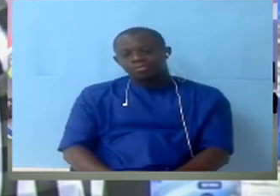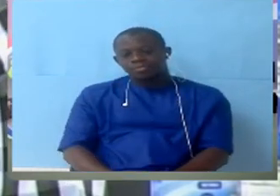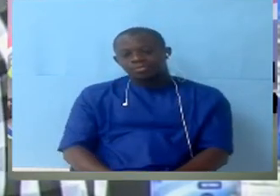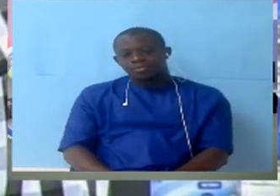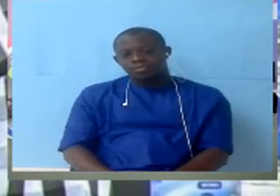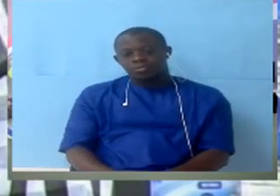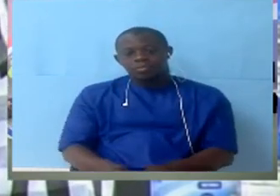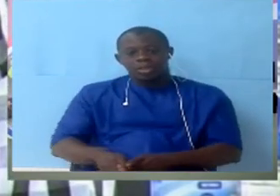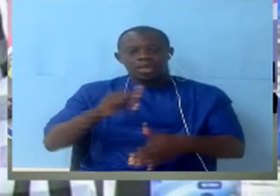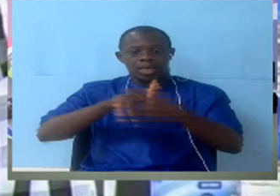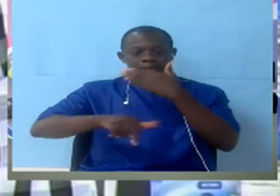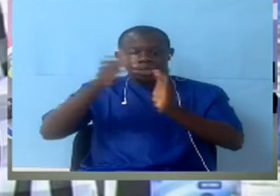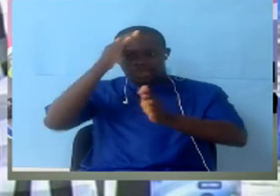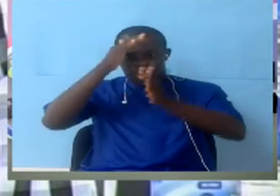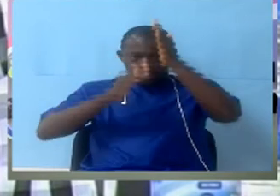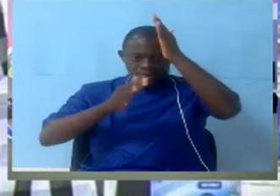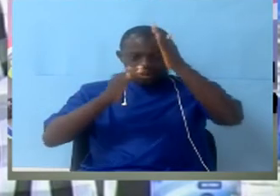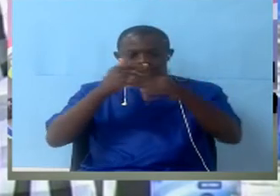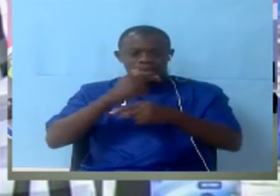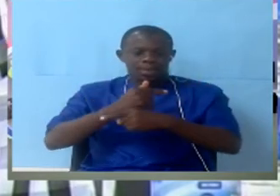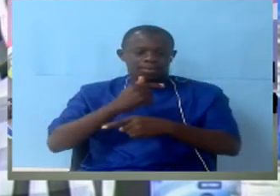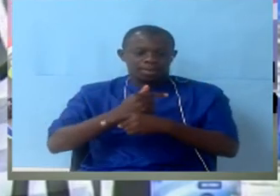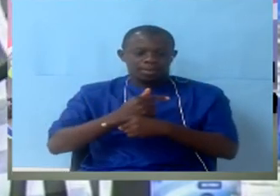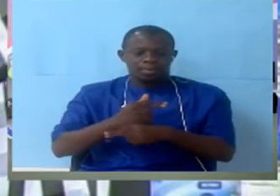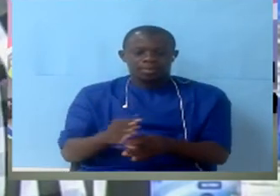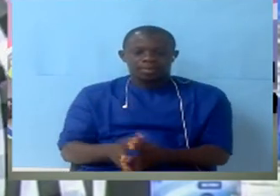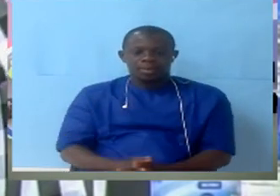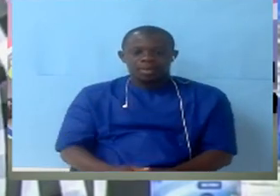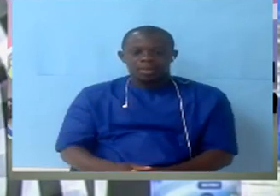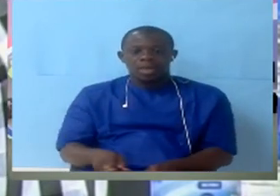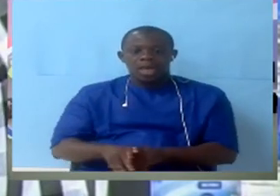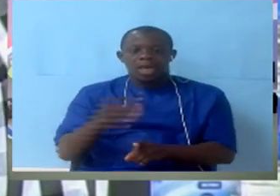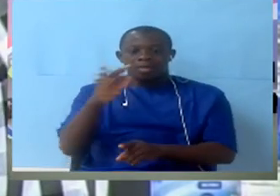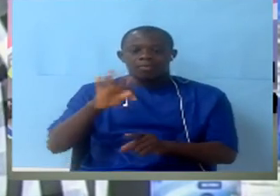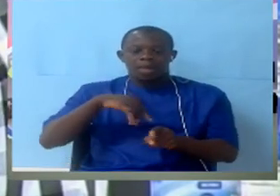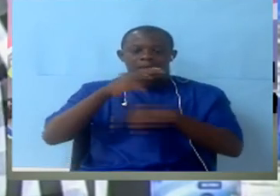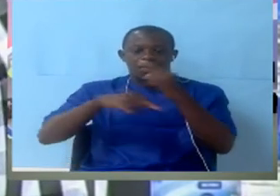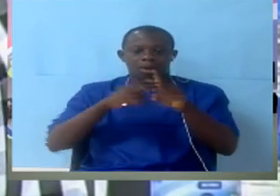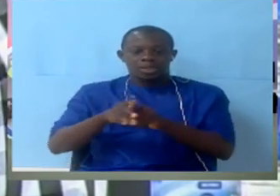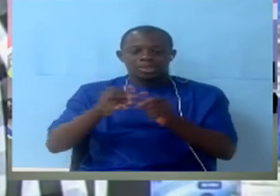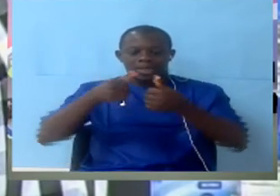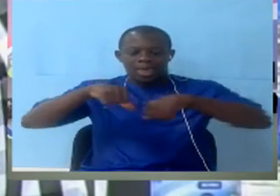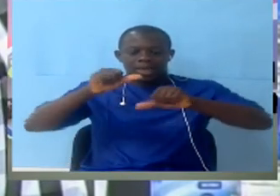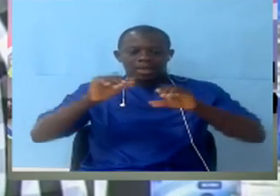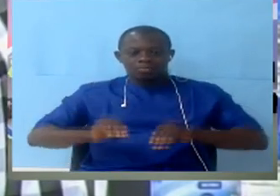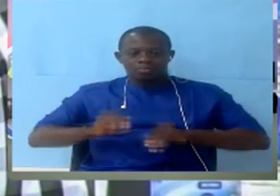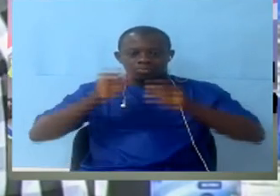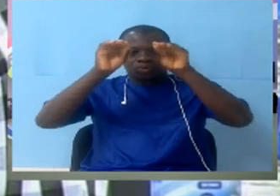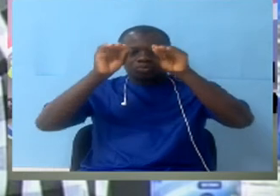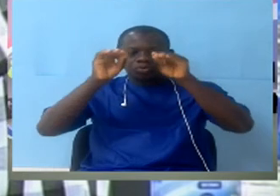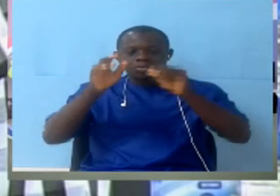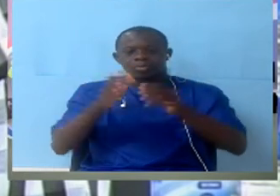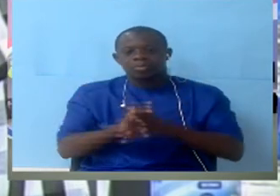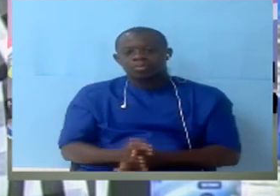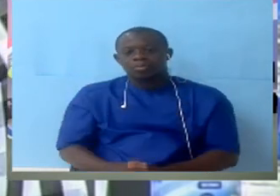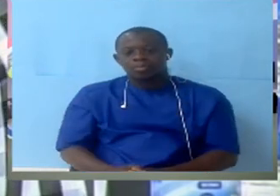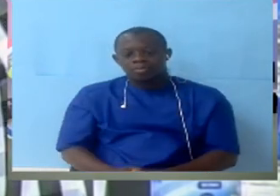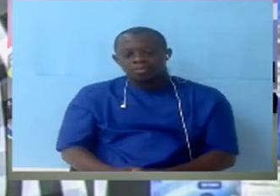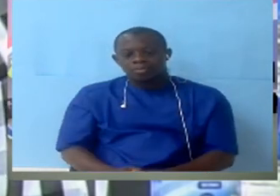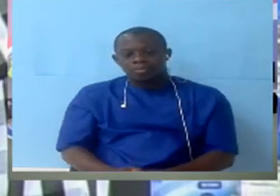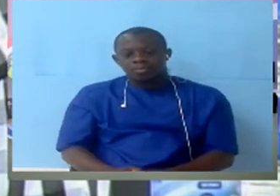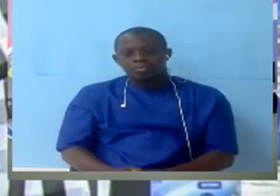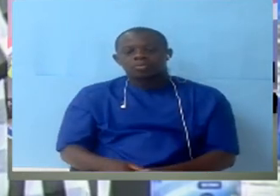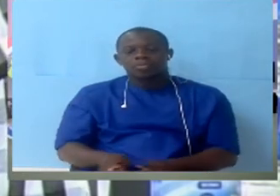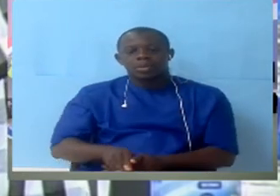Army, kono. In the army. Hanada promotion formula. Even on the side of promotion. Ikanyala to mo ke